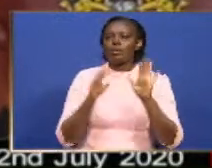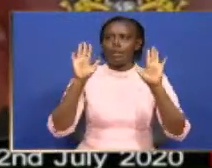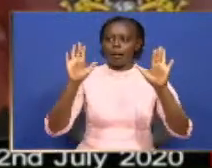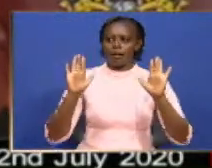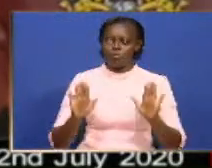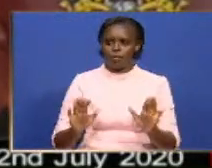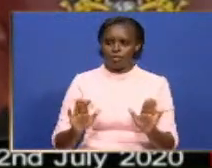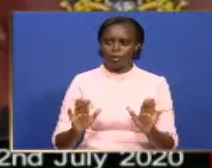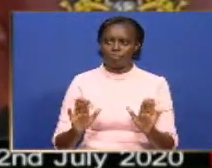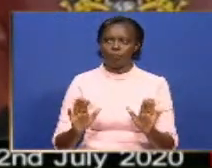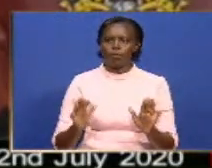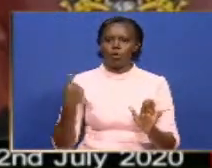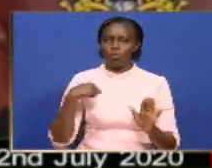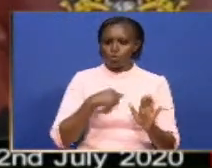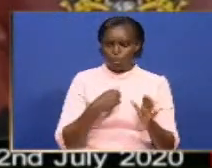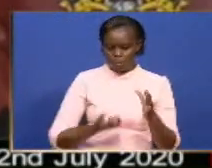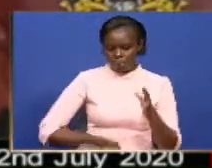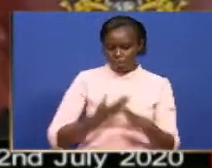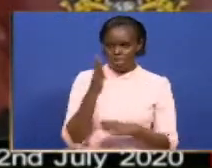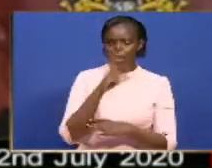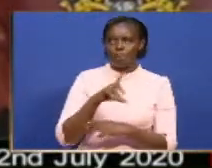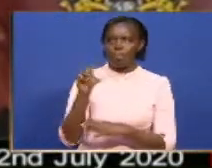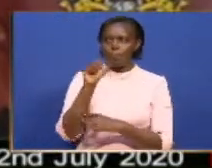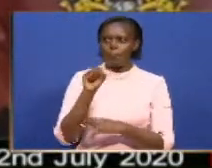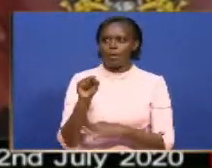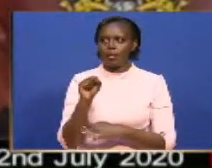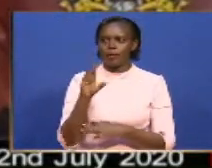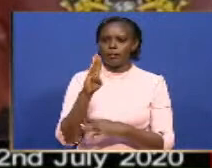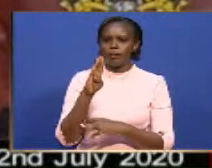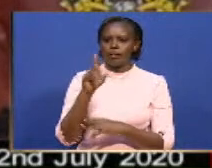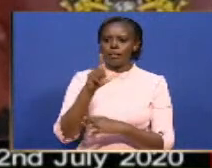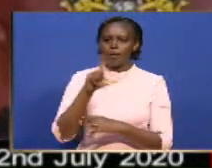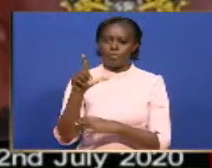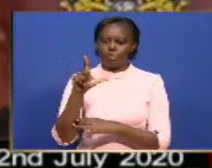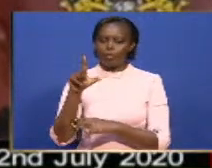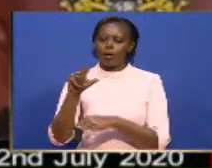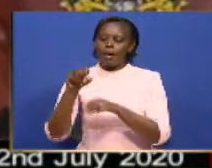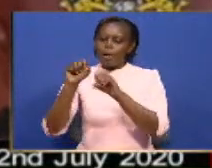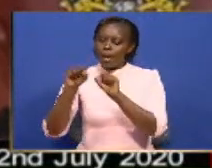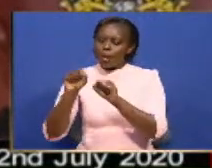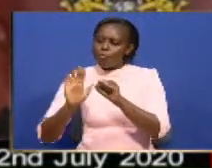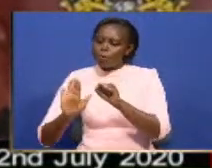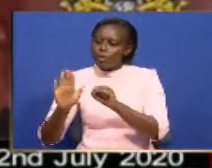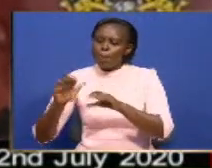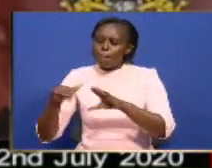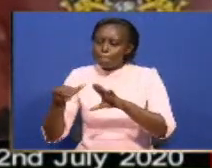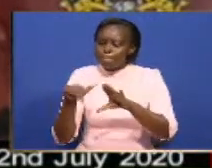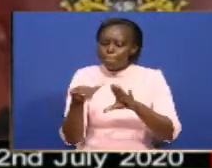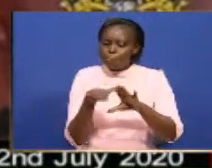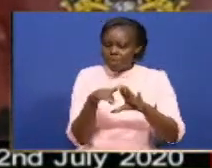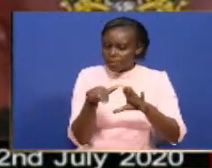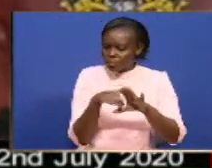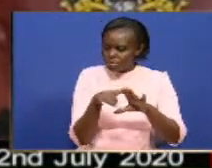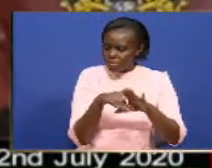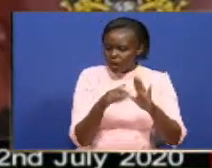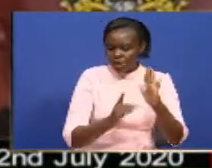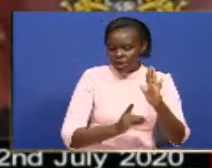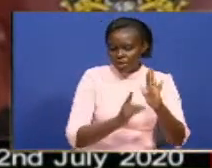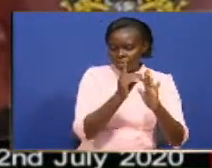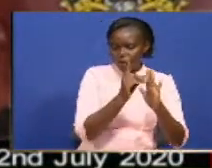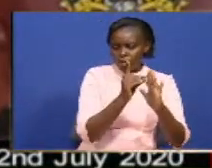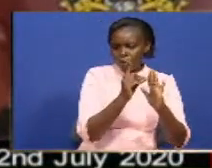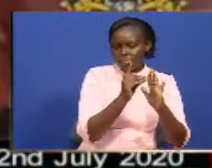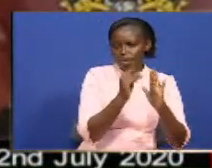important that we come up with a bill that enables them to participate in the development